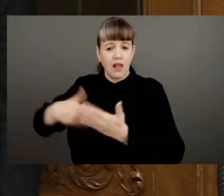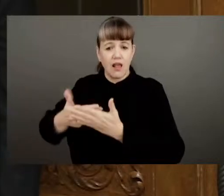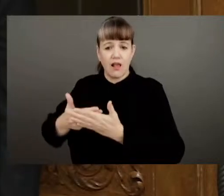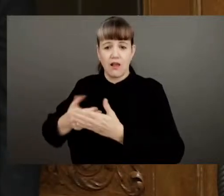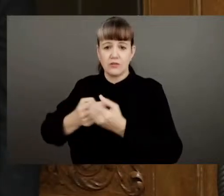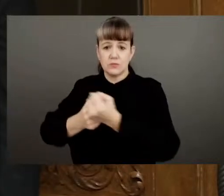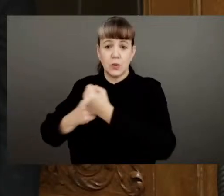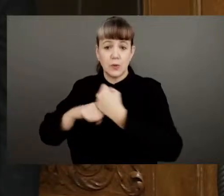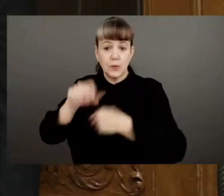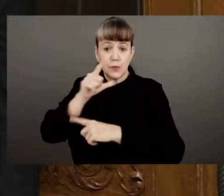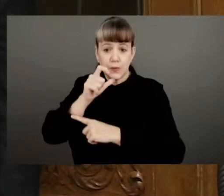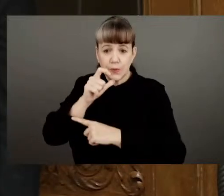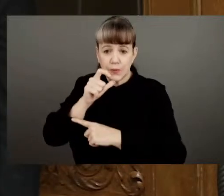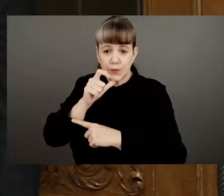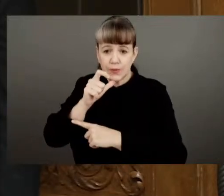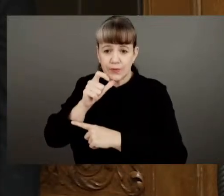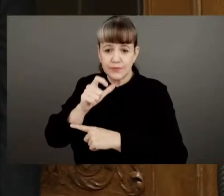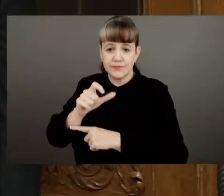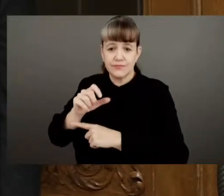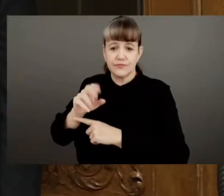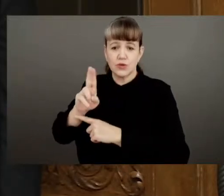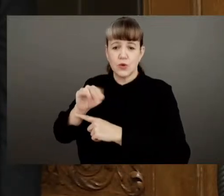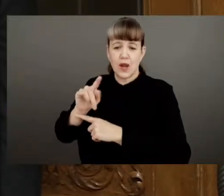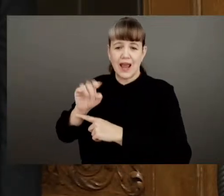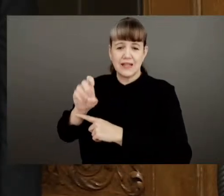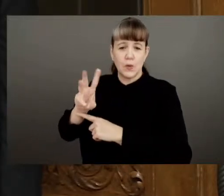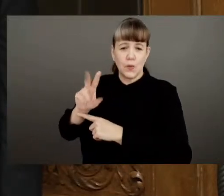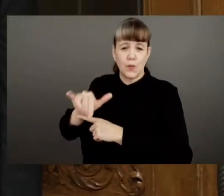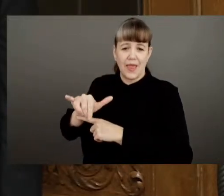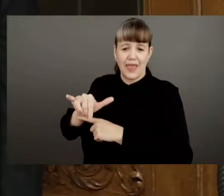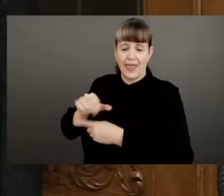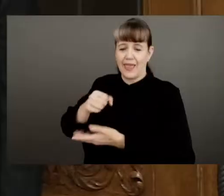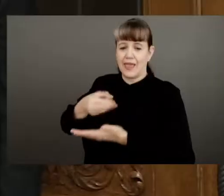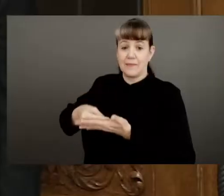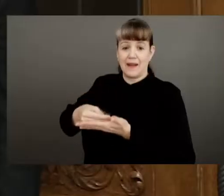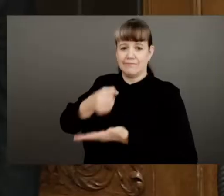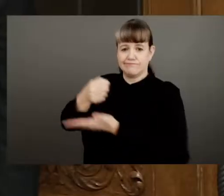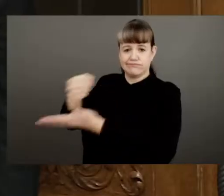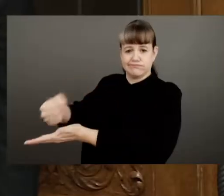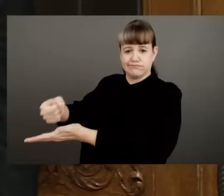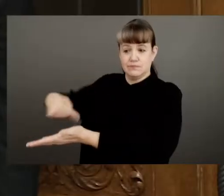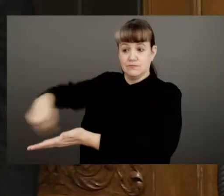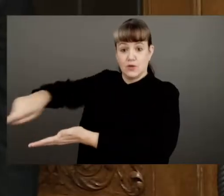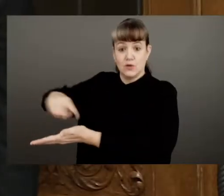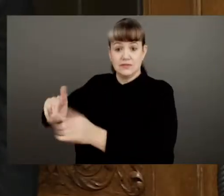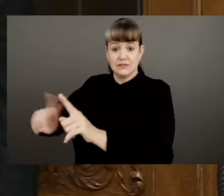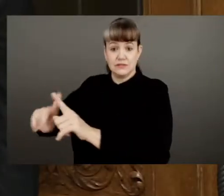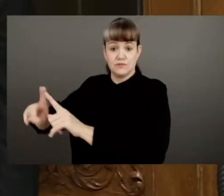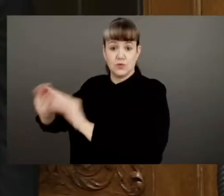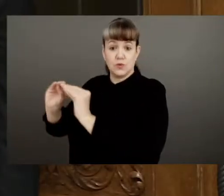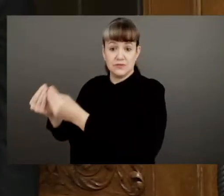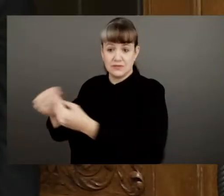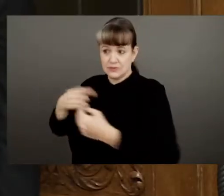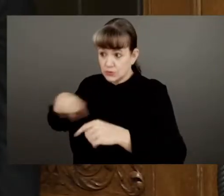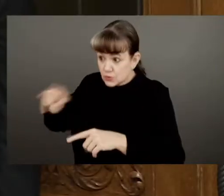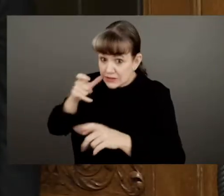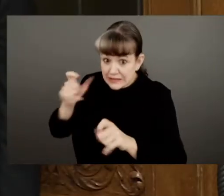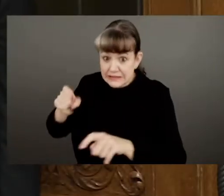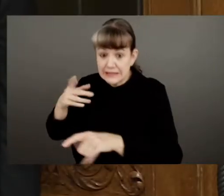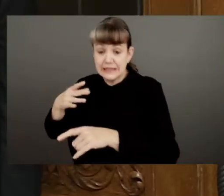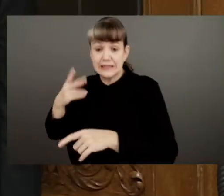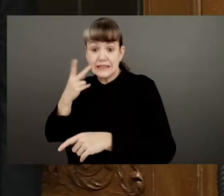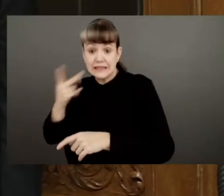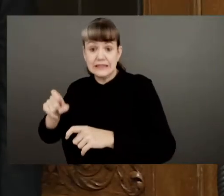compassion, creativity, and courage. I'd like to make a special shout out to the folks